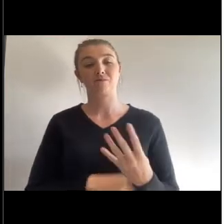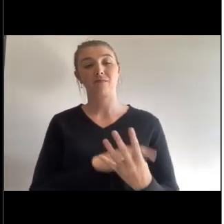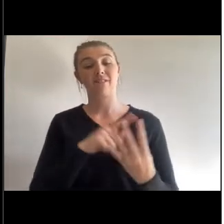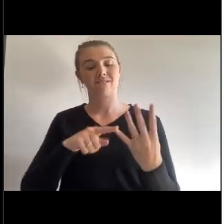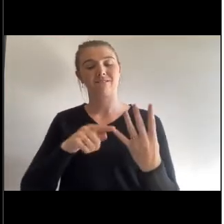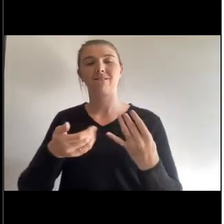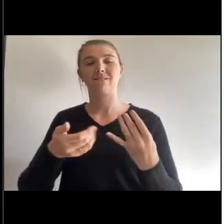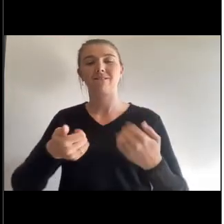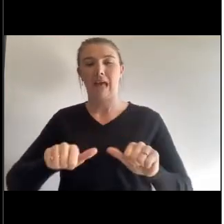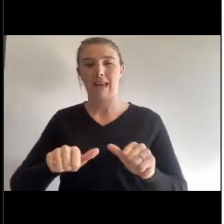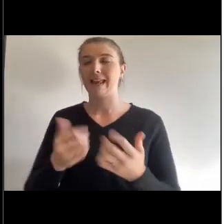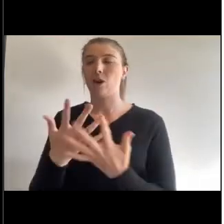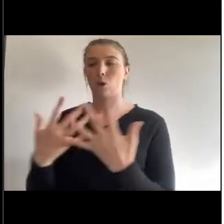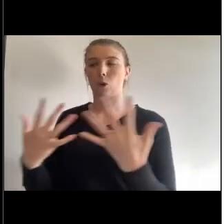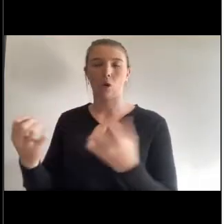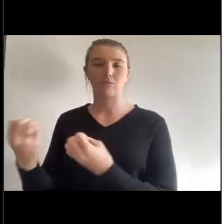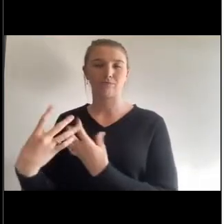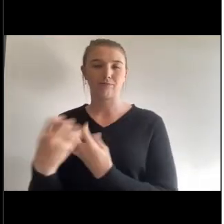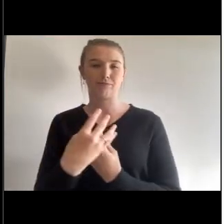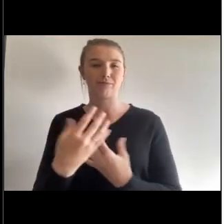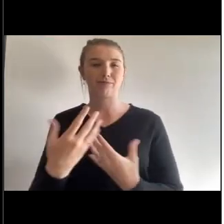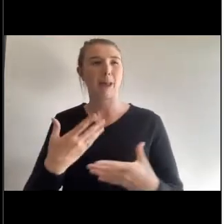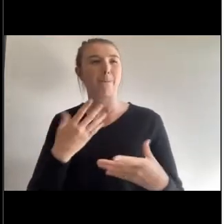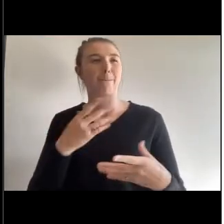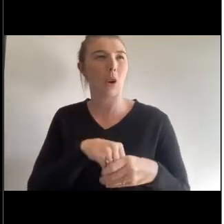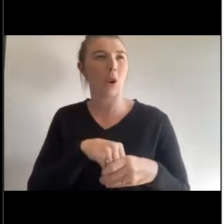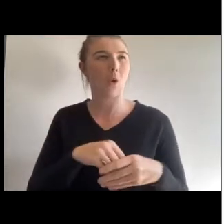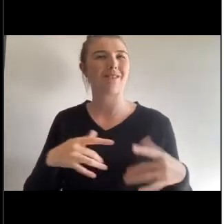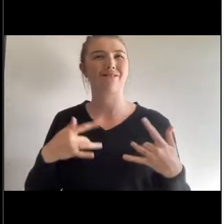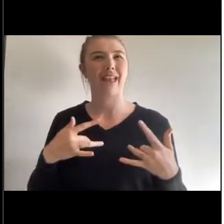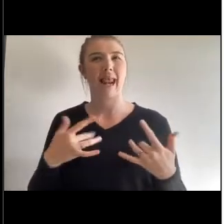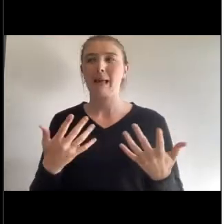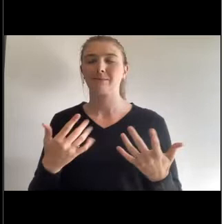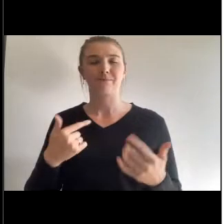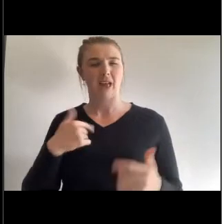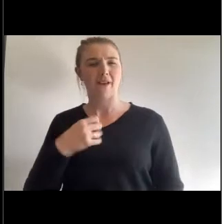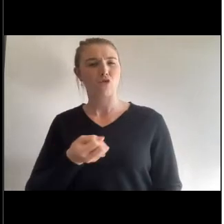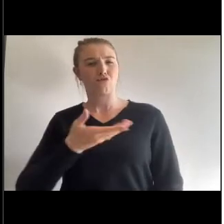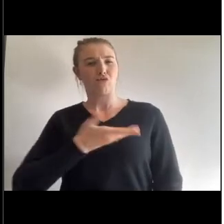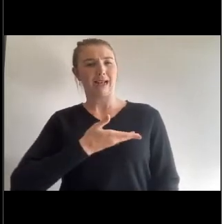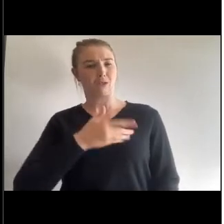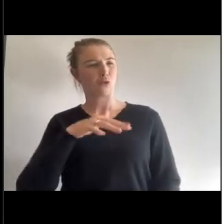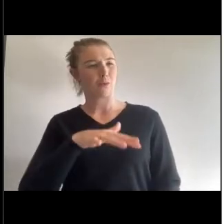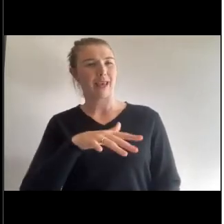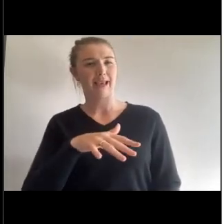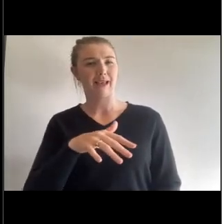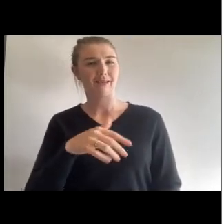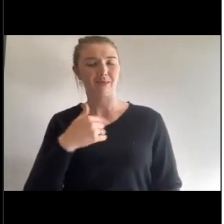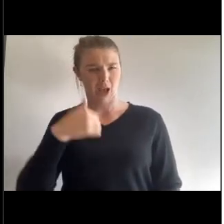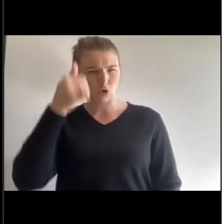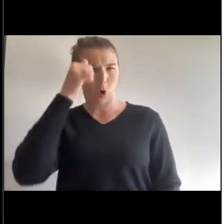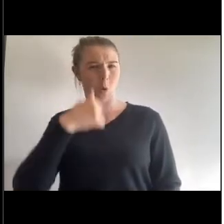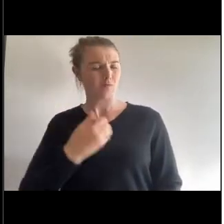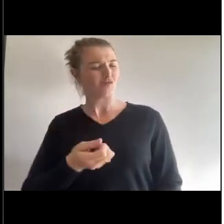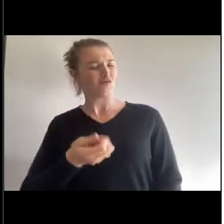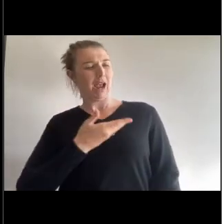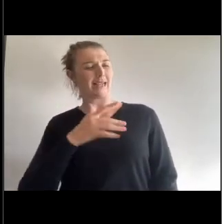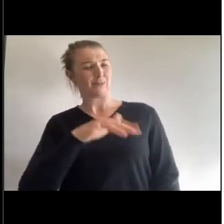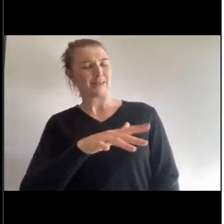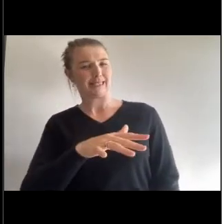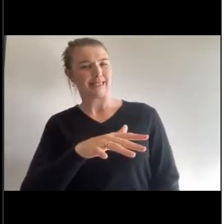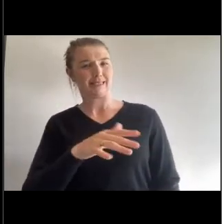us, belonging is about feeling you've got a right to be where you are, or rather knowing you've got a right to be where you are, irrespective